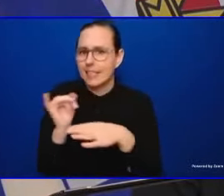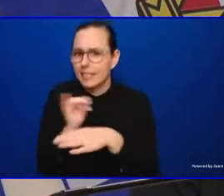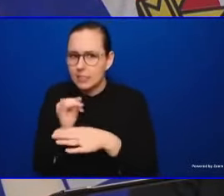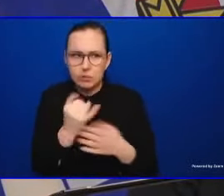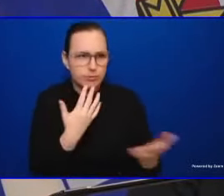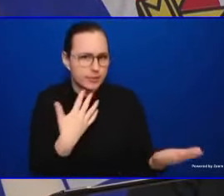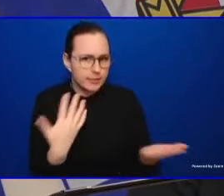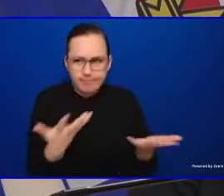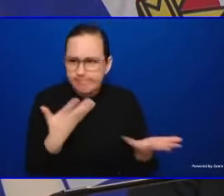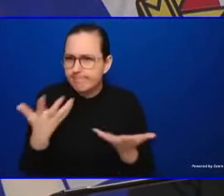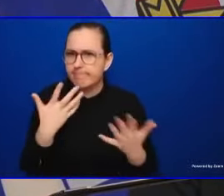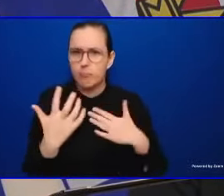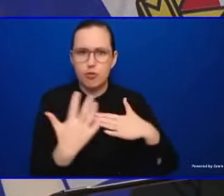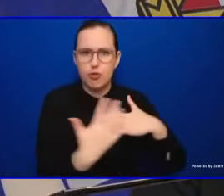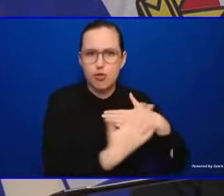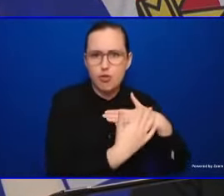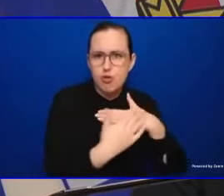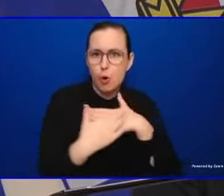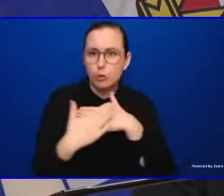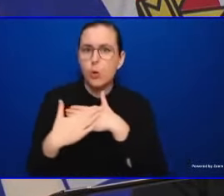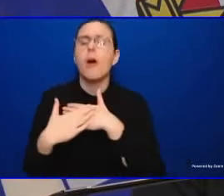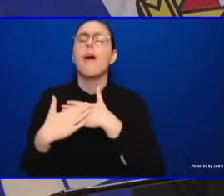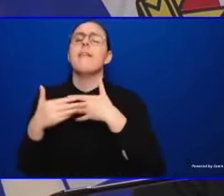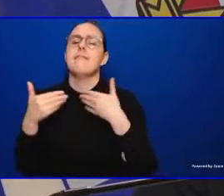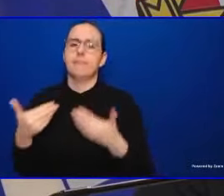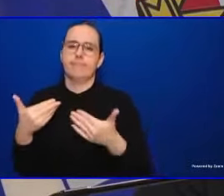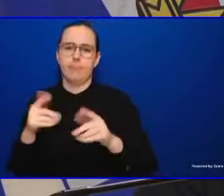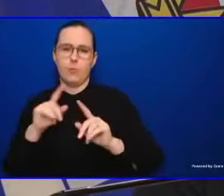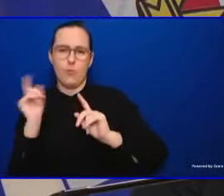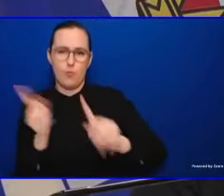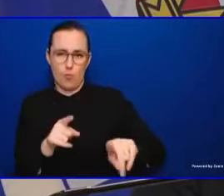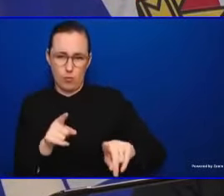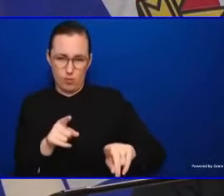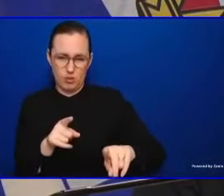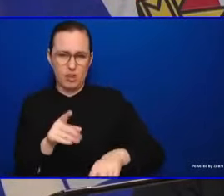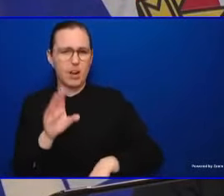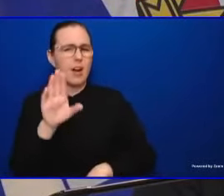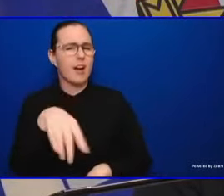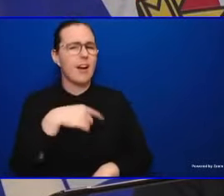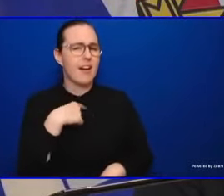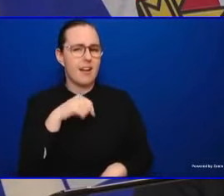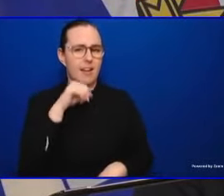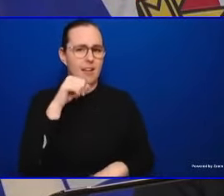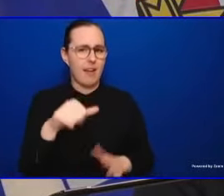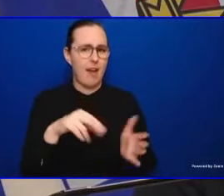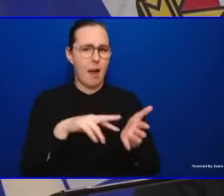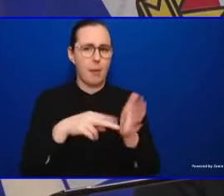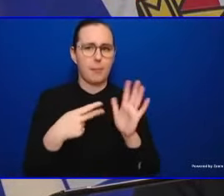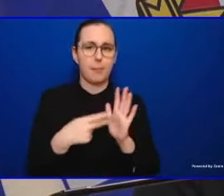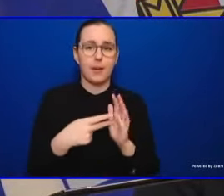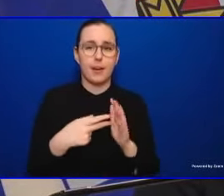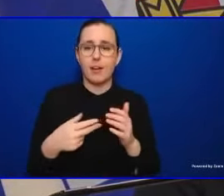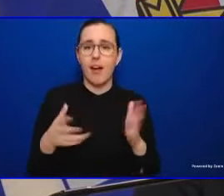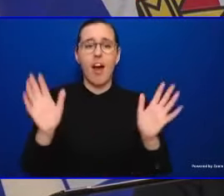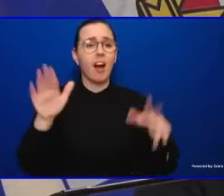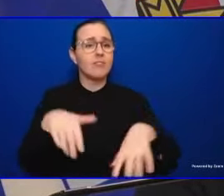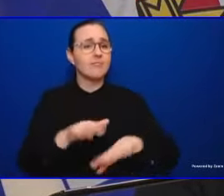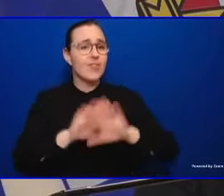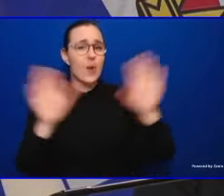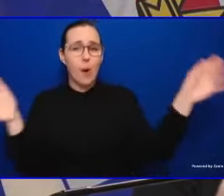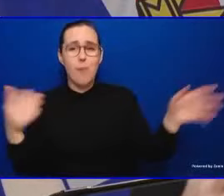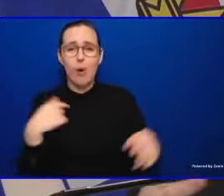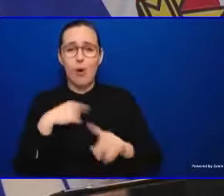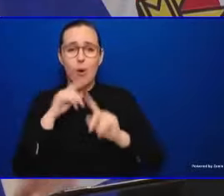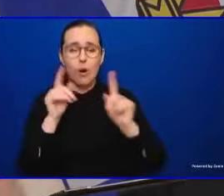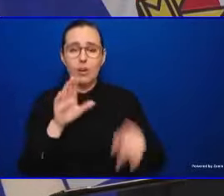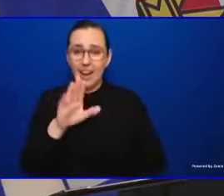it. I didn't mean to imply in any way that I wouldn't do orders if they were necessary. It's mostly we want